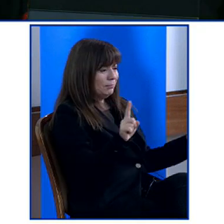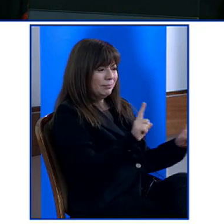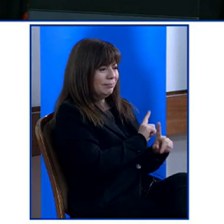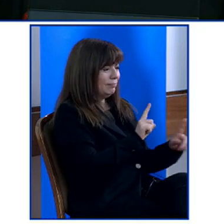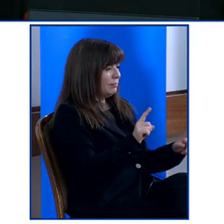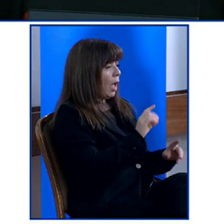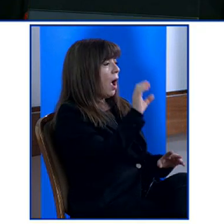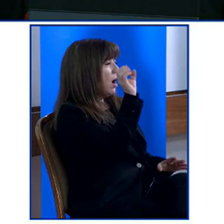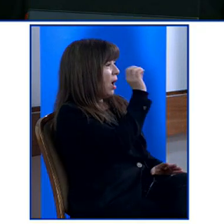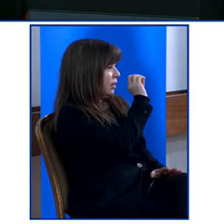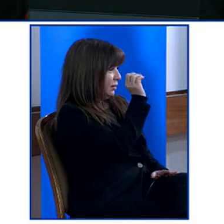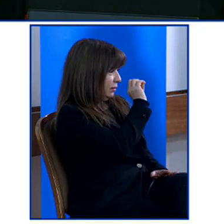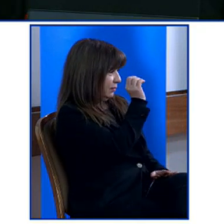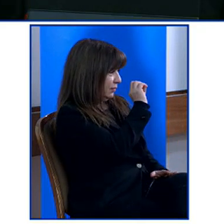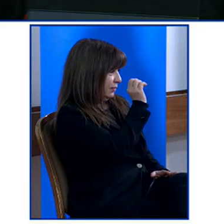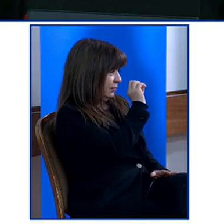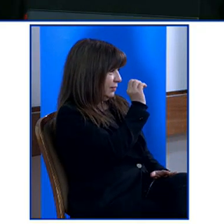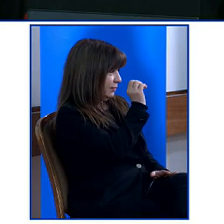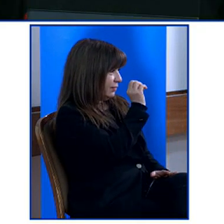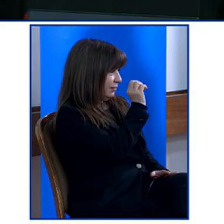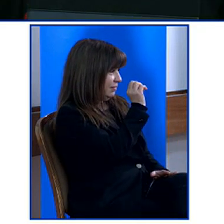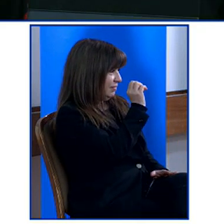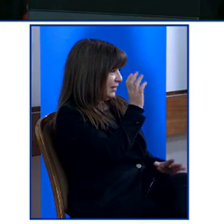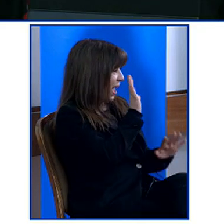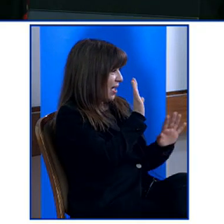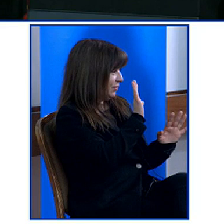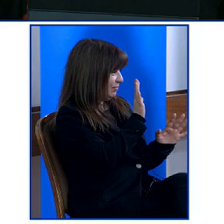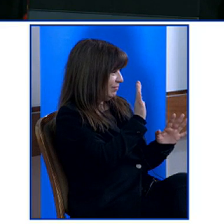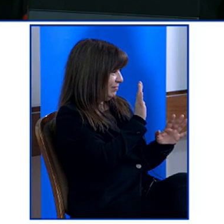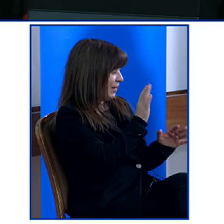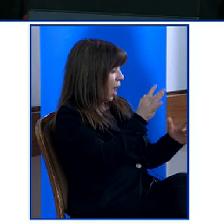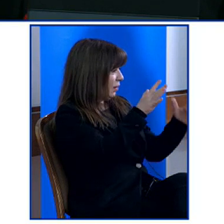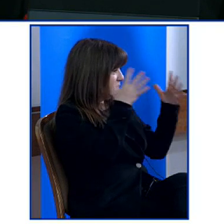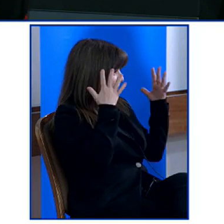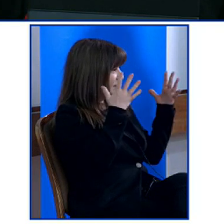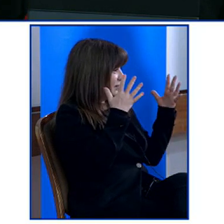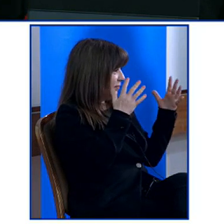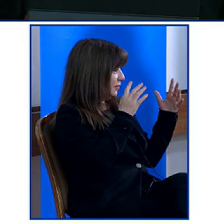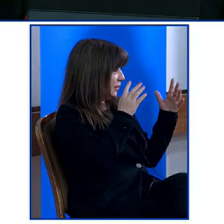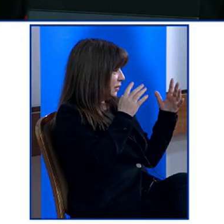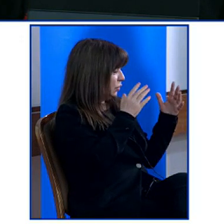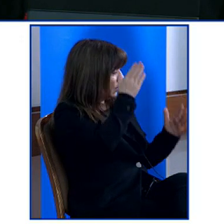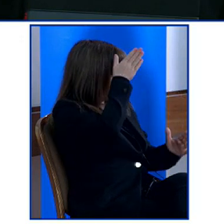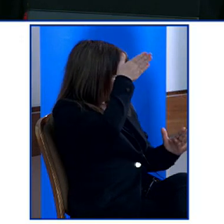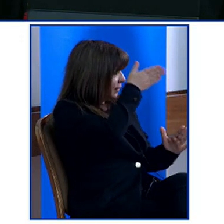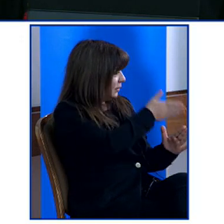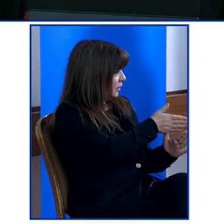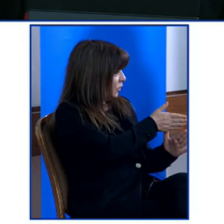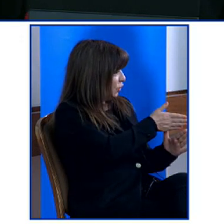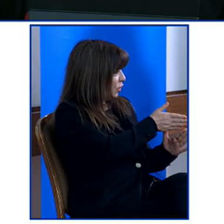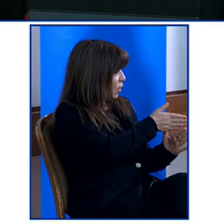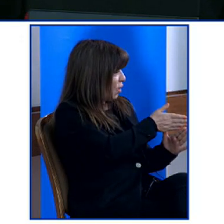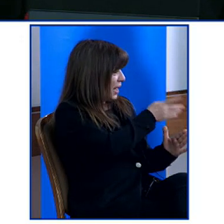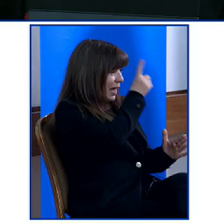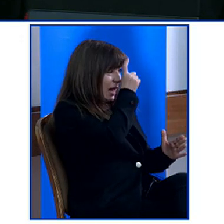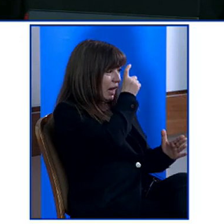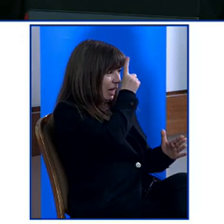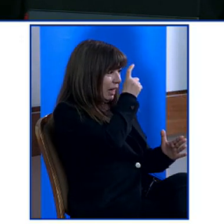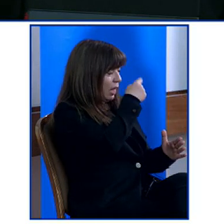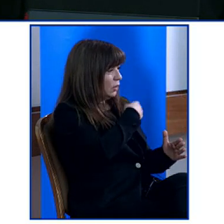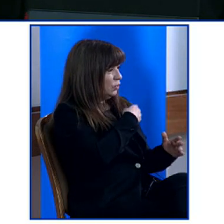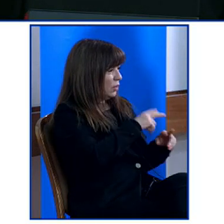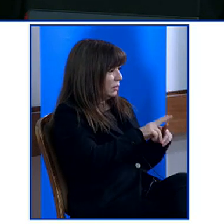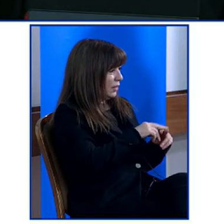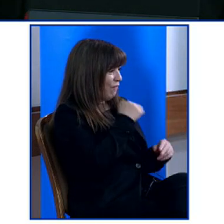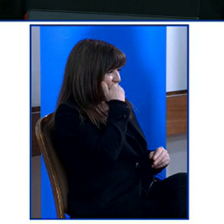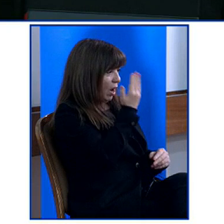environment, no thought to the impact of the clinical decisions I was making. And I'm embarrassed at